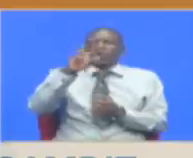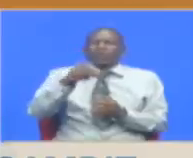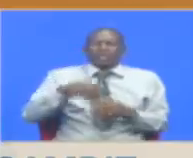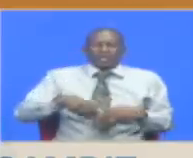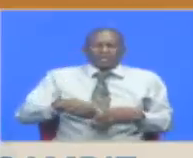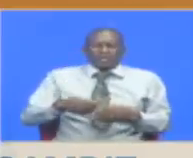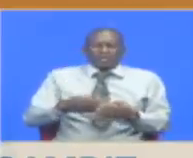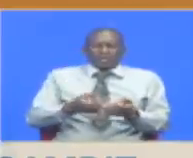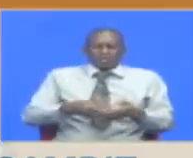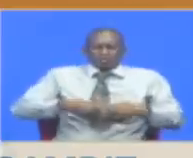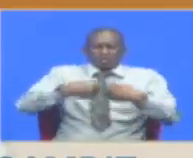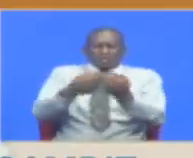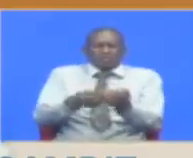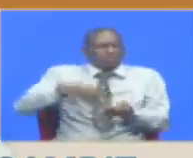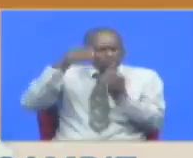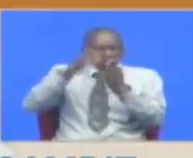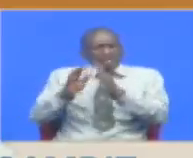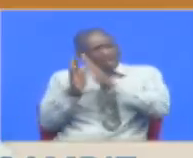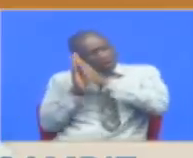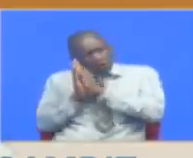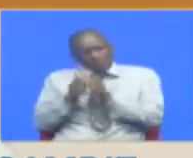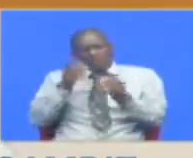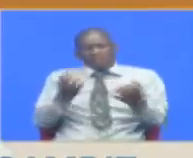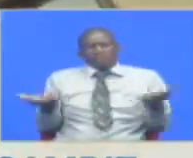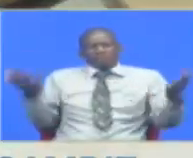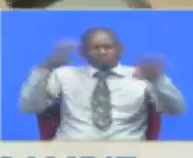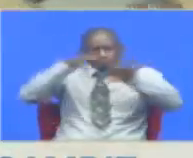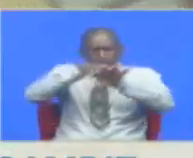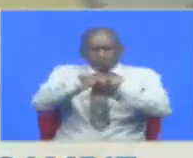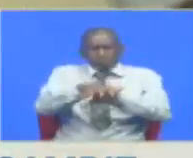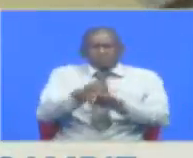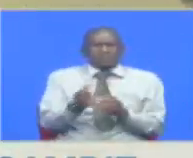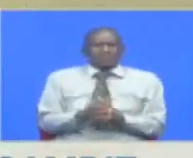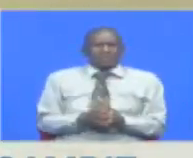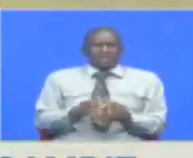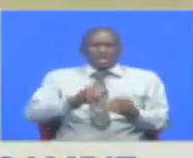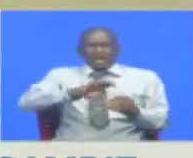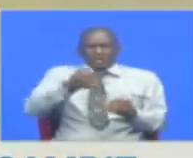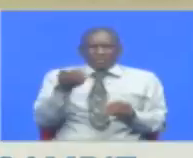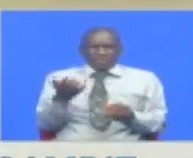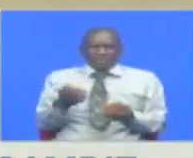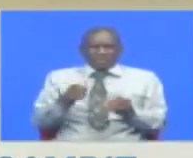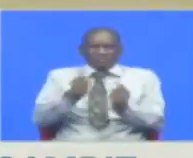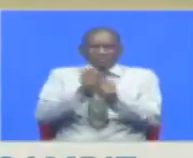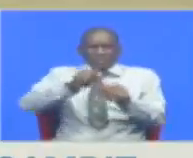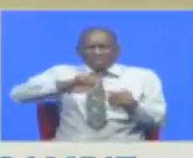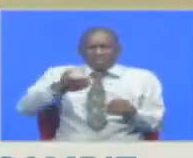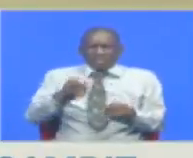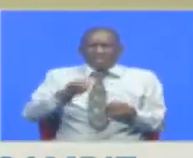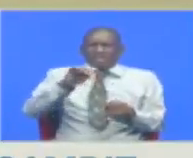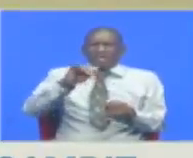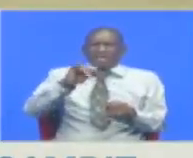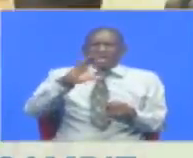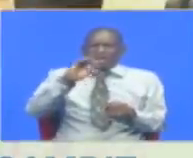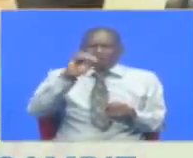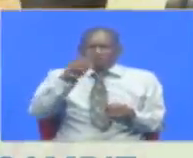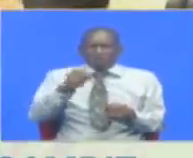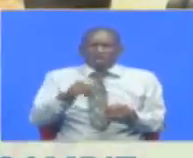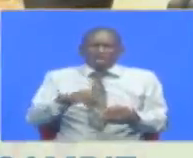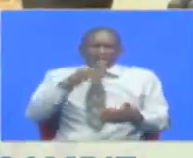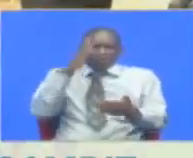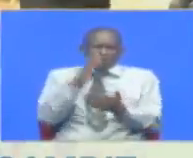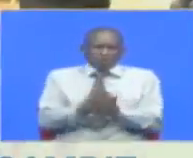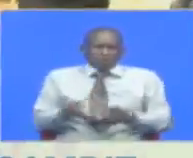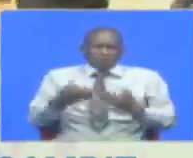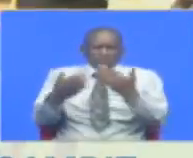accommodation. This is a marriage made in heaven. Among other things, Acorn Holdings has committed to provide